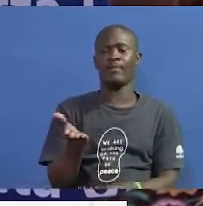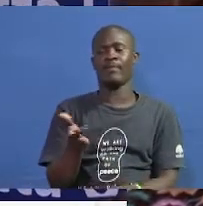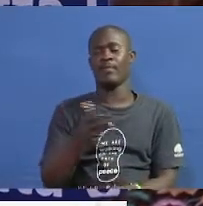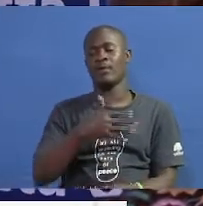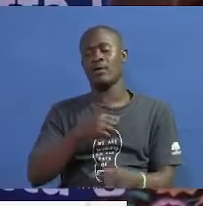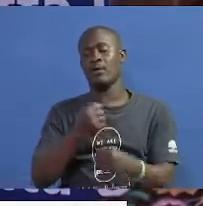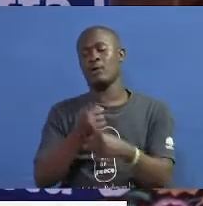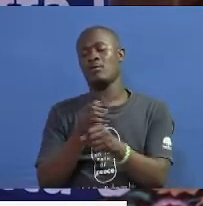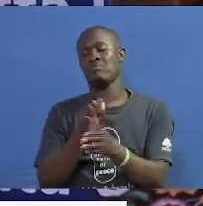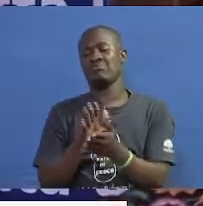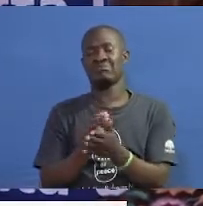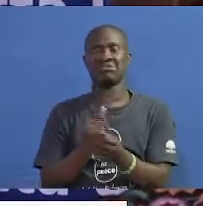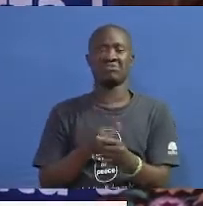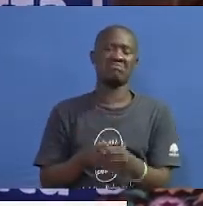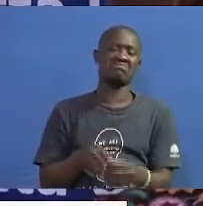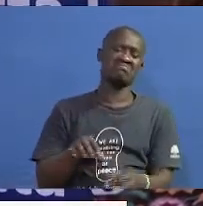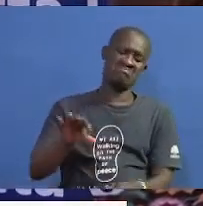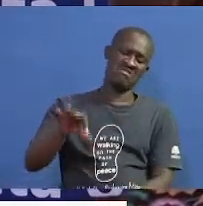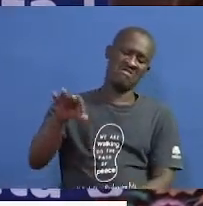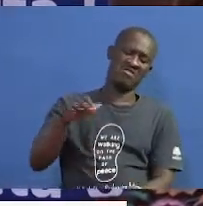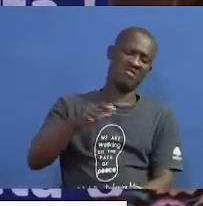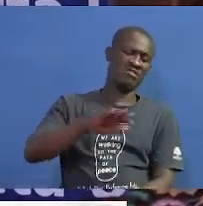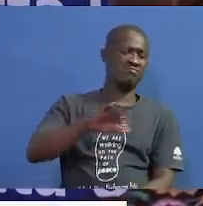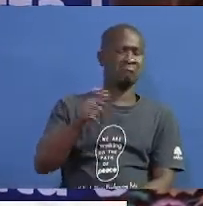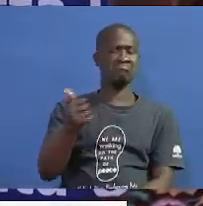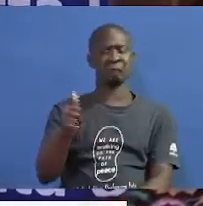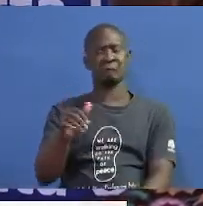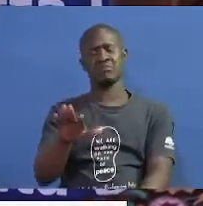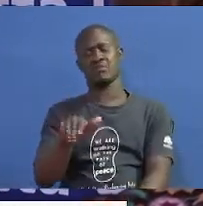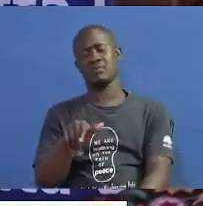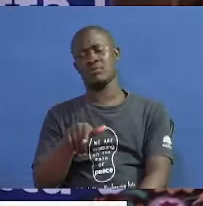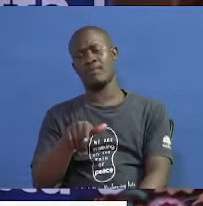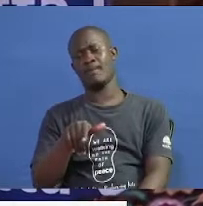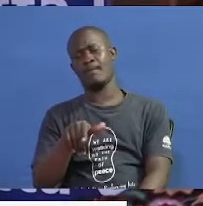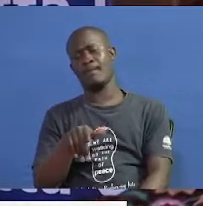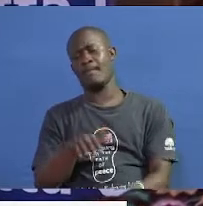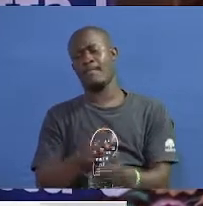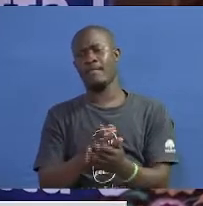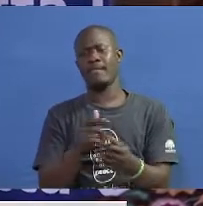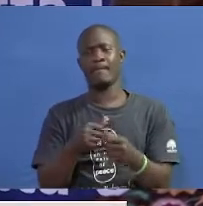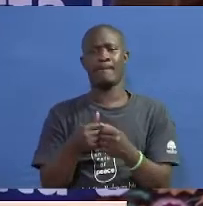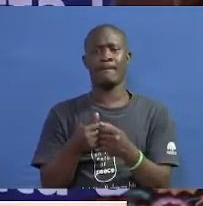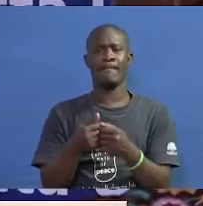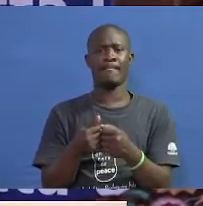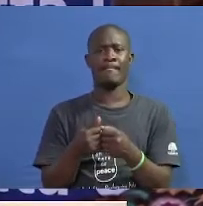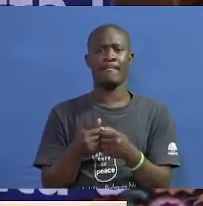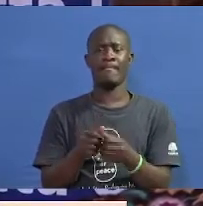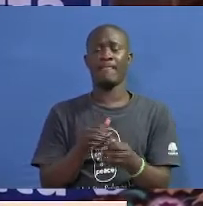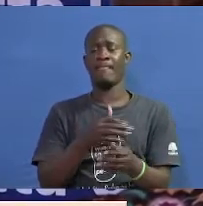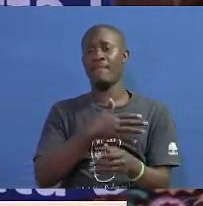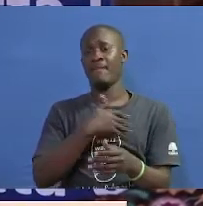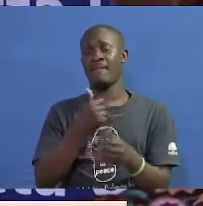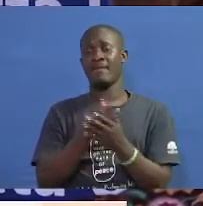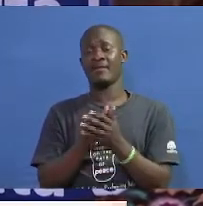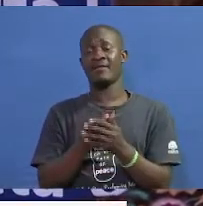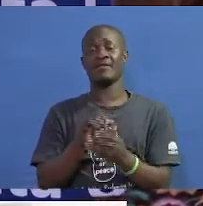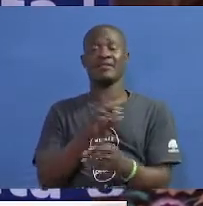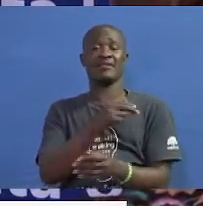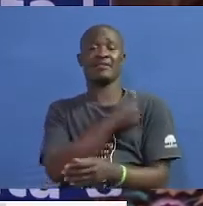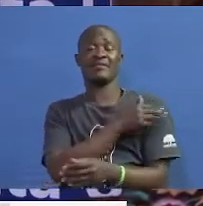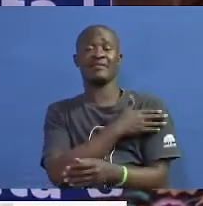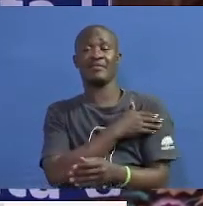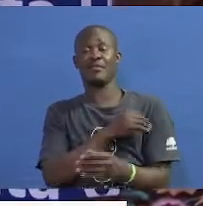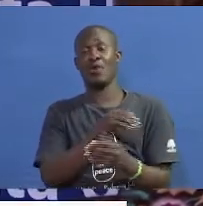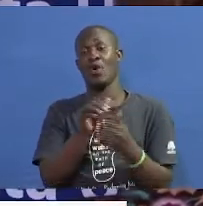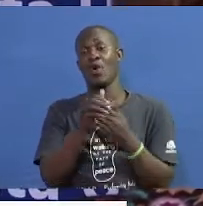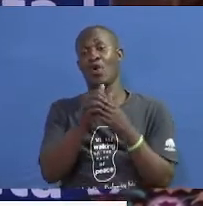this and make it more accessible to healthcare providers. And most of these providers are nurse midwives and clinical officers.